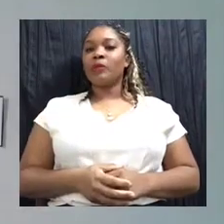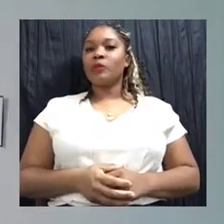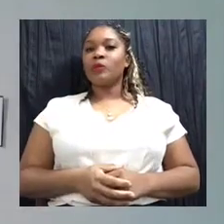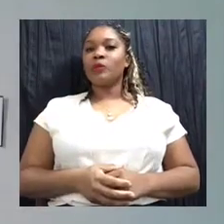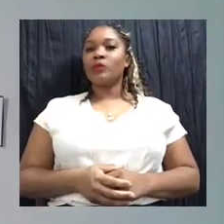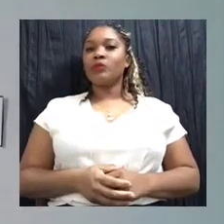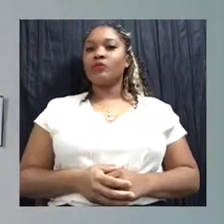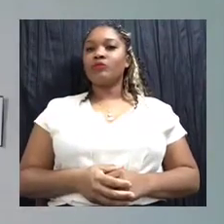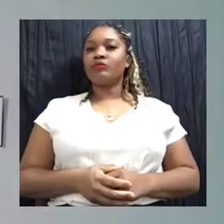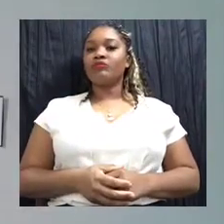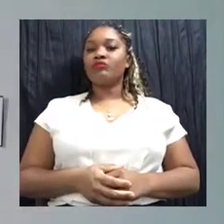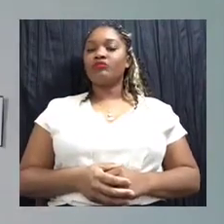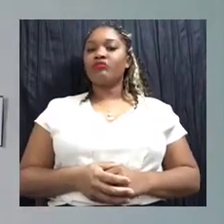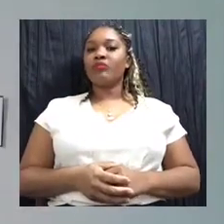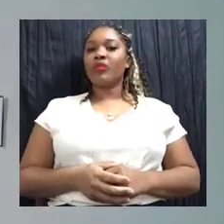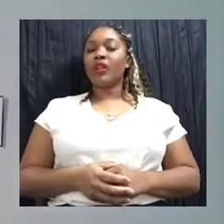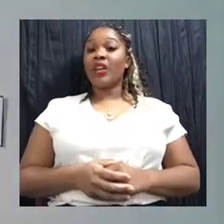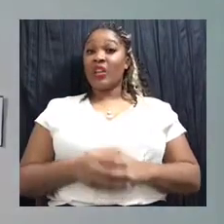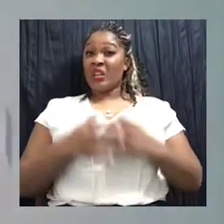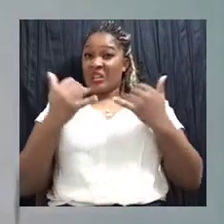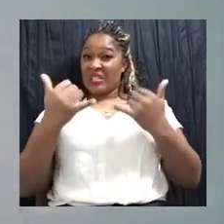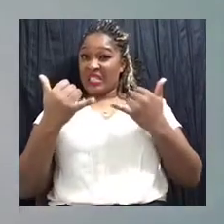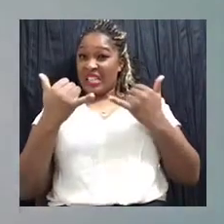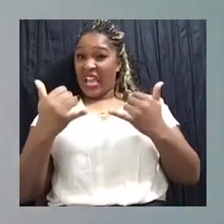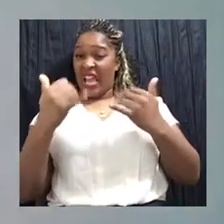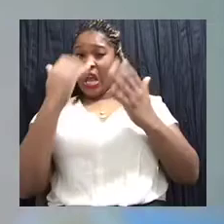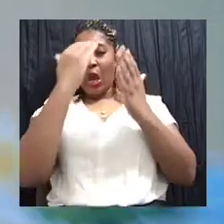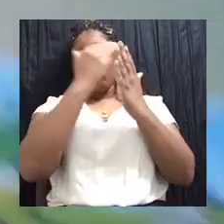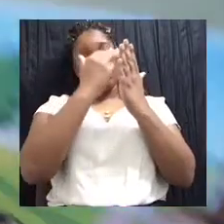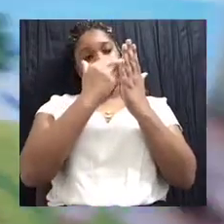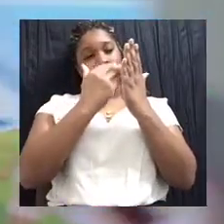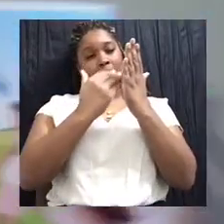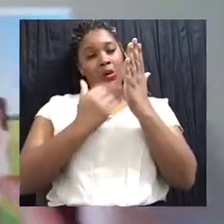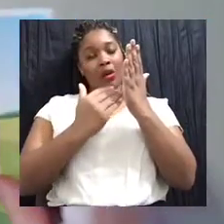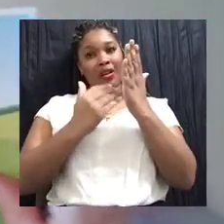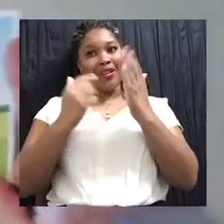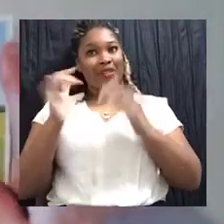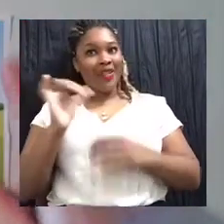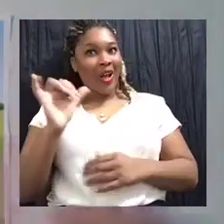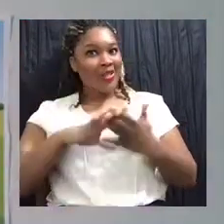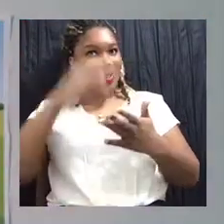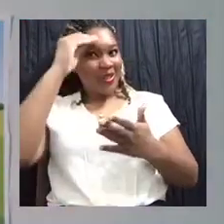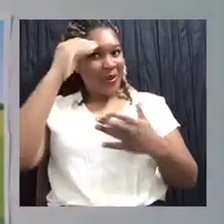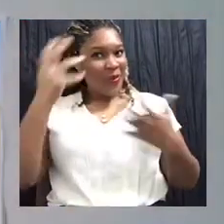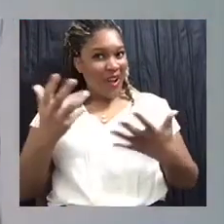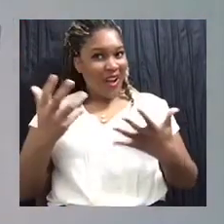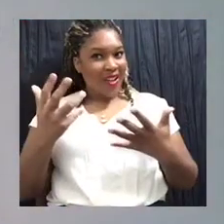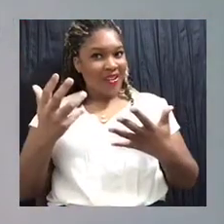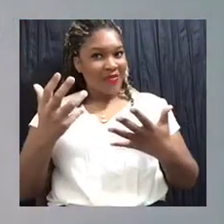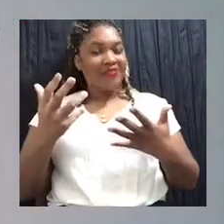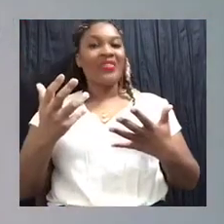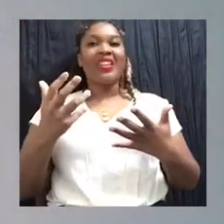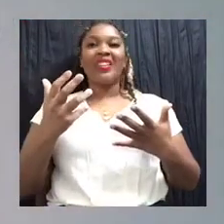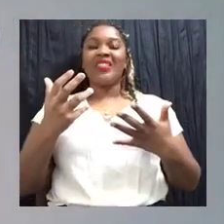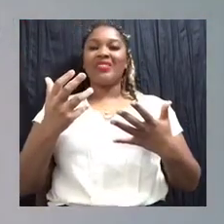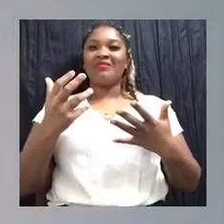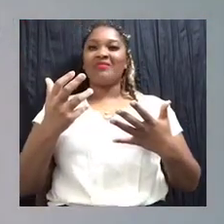And in our lesson today, we have also learned about